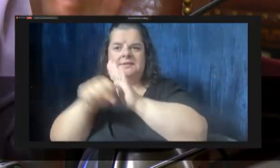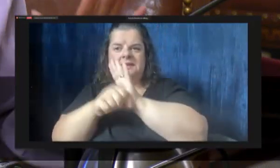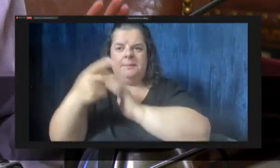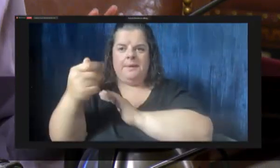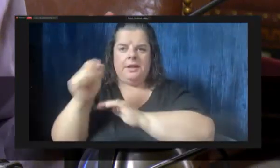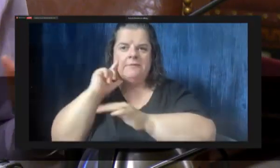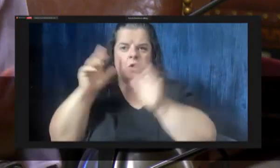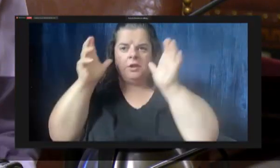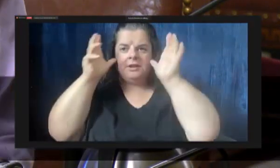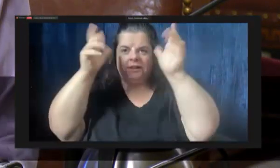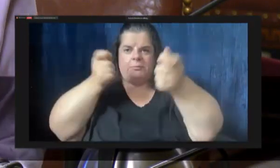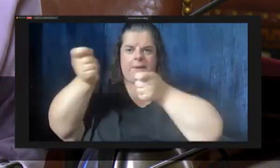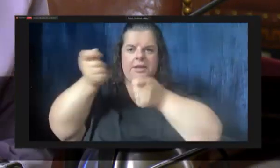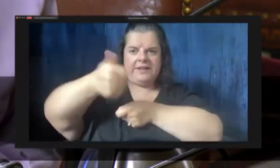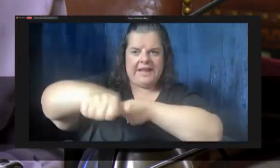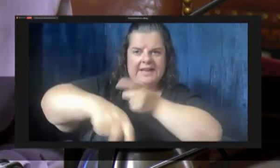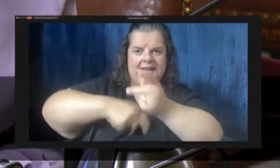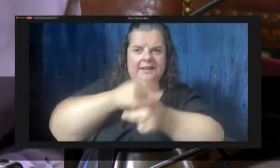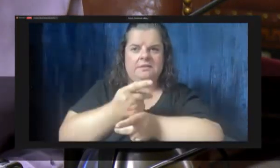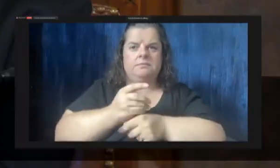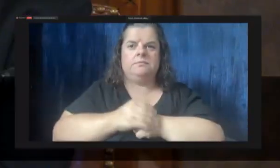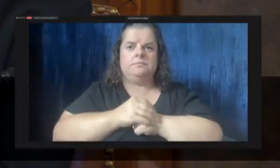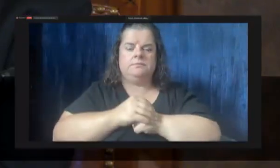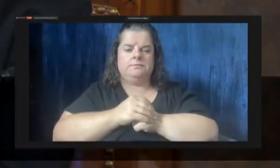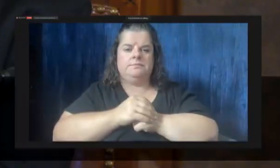of any variety.